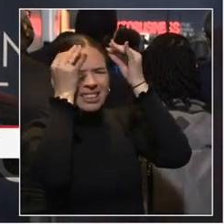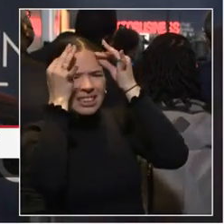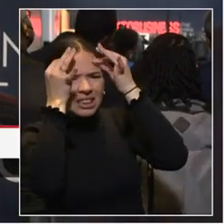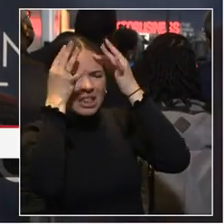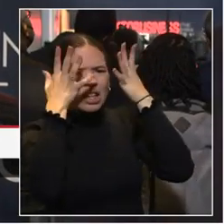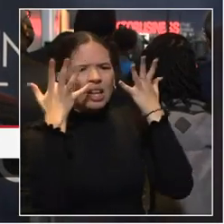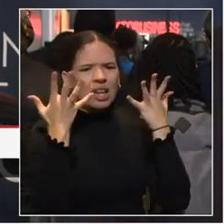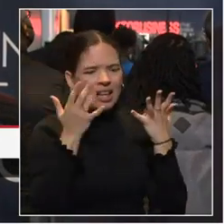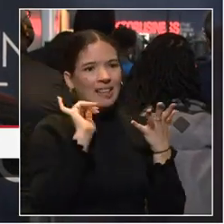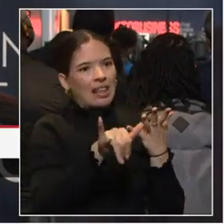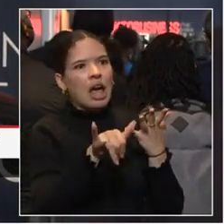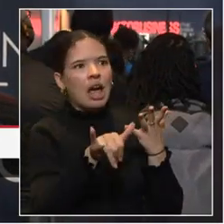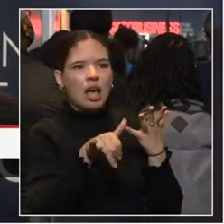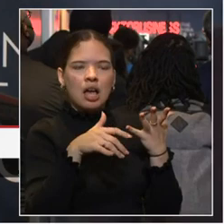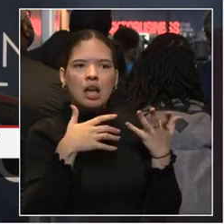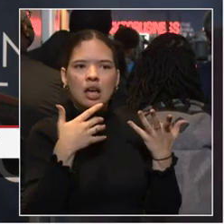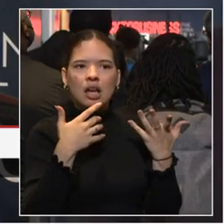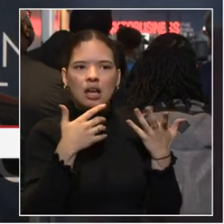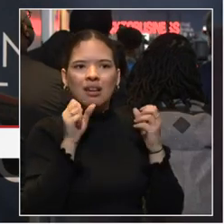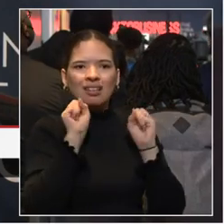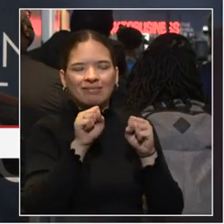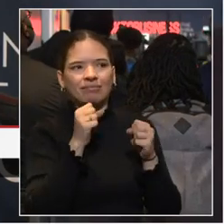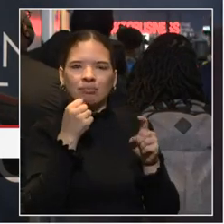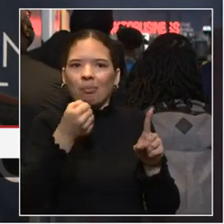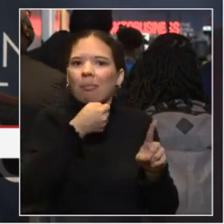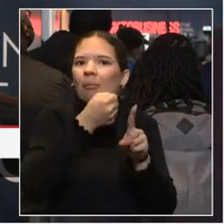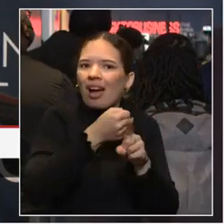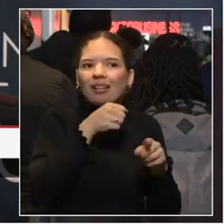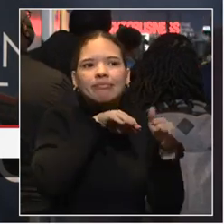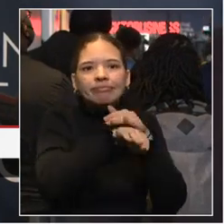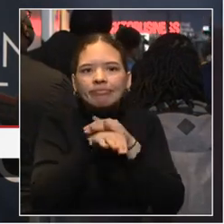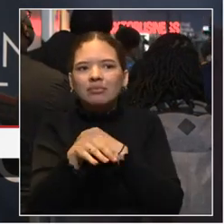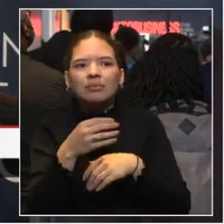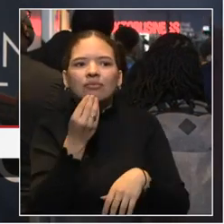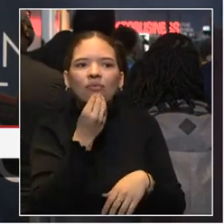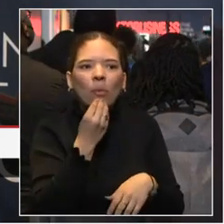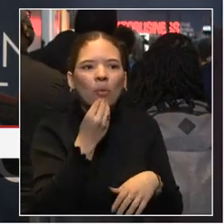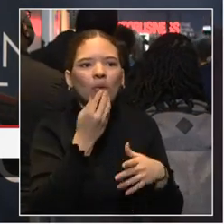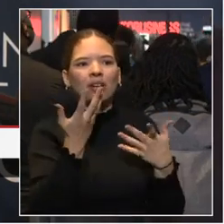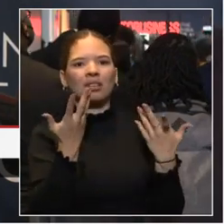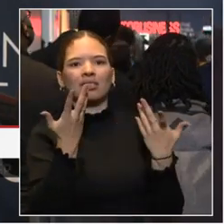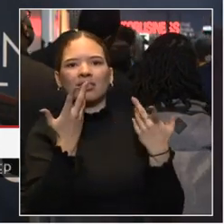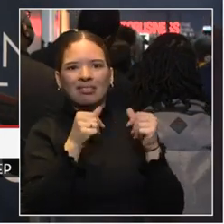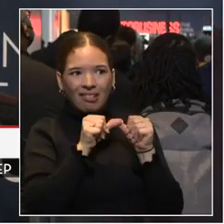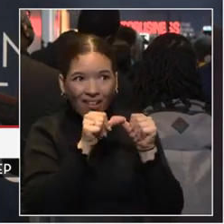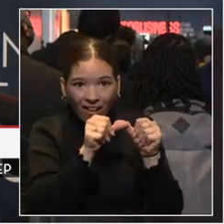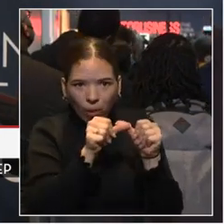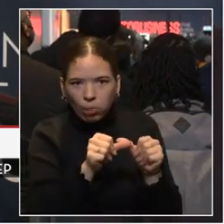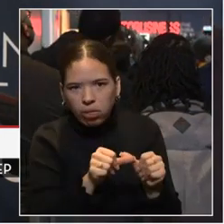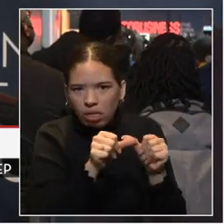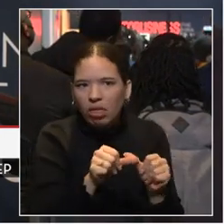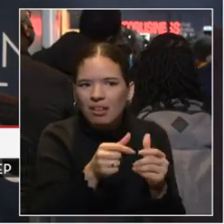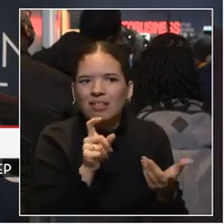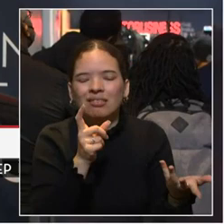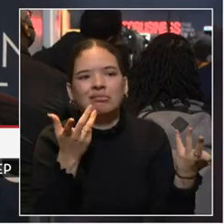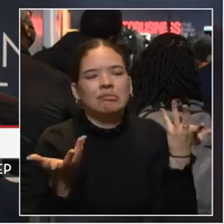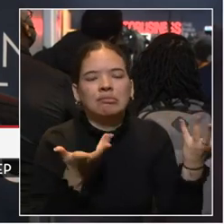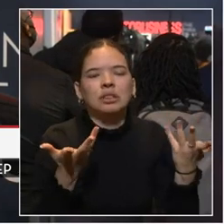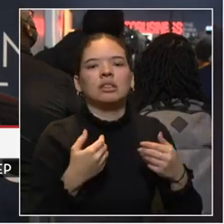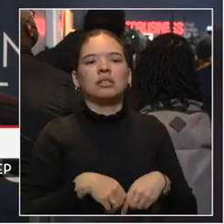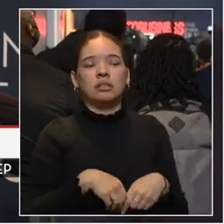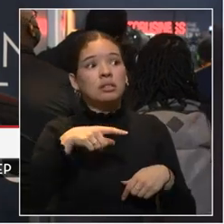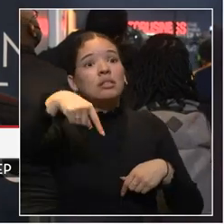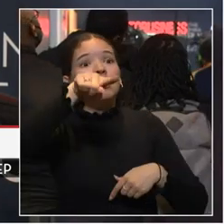impacting food access issues, sustainability challenges, and then also community innovation challenges. And